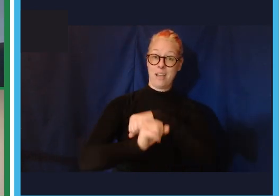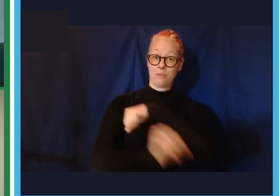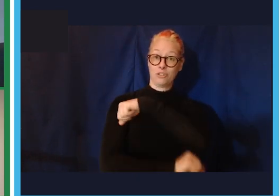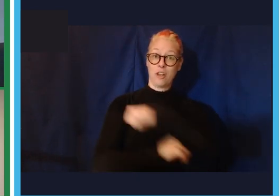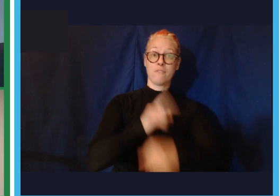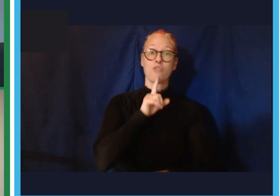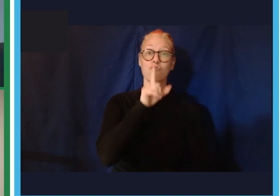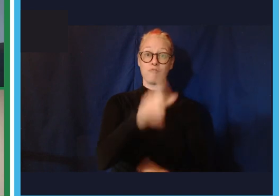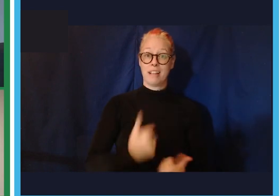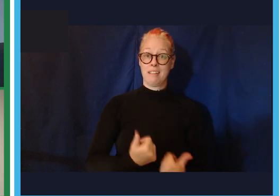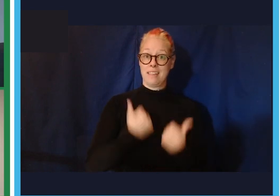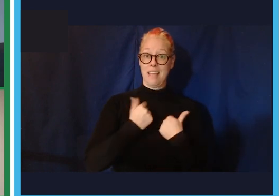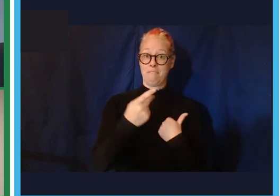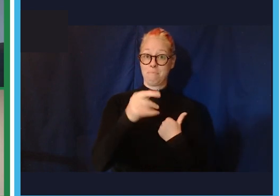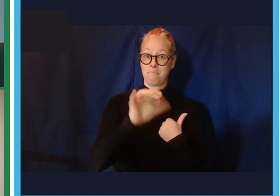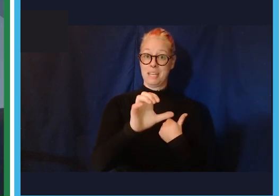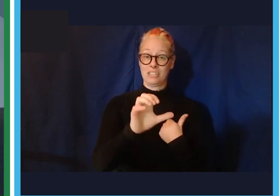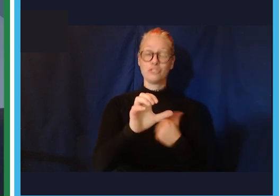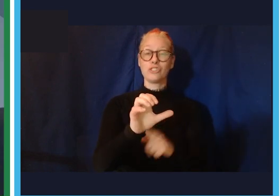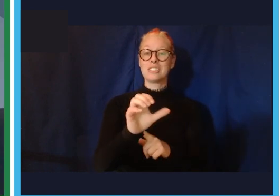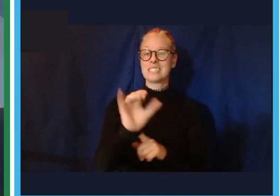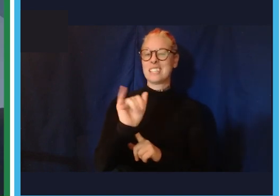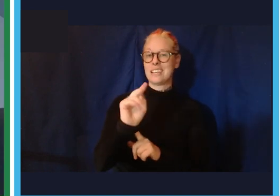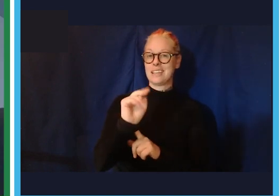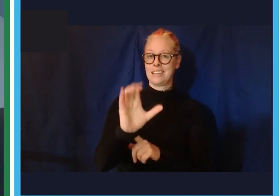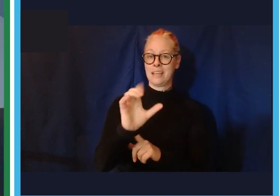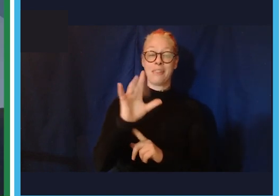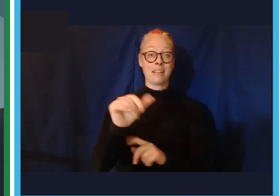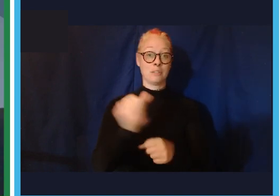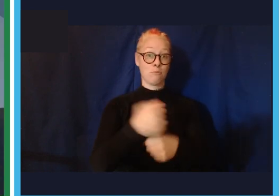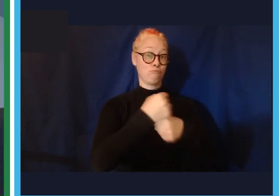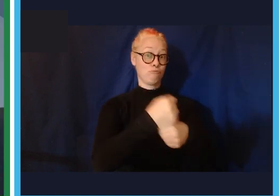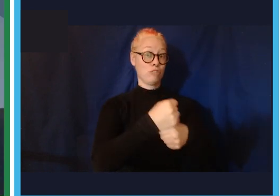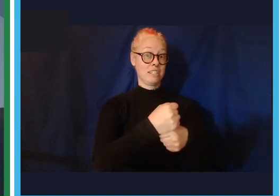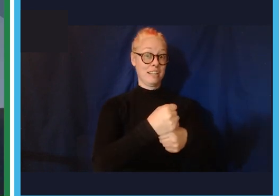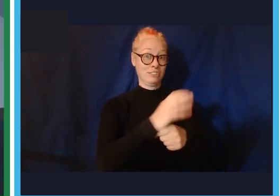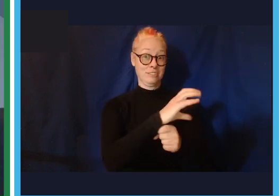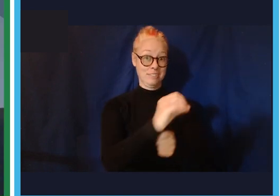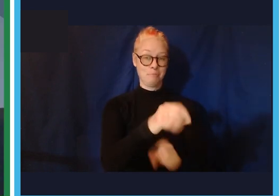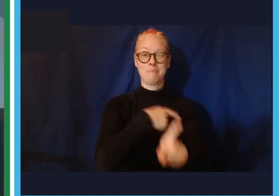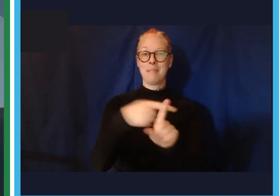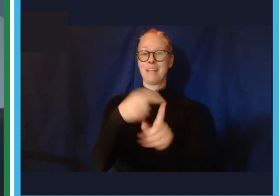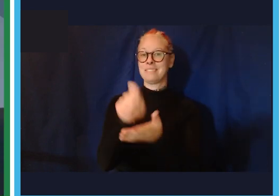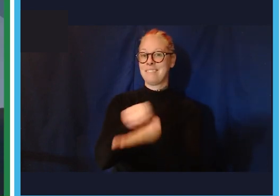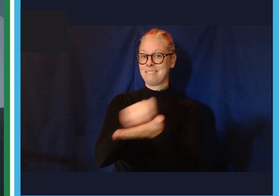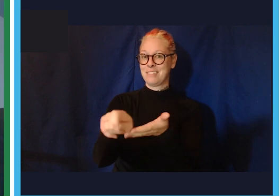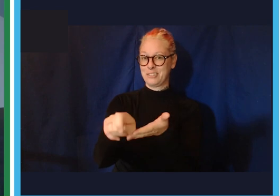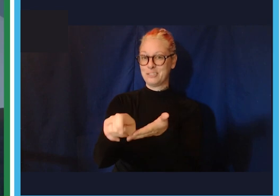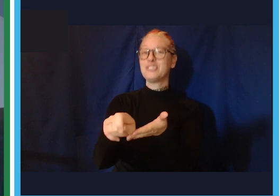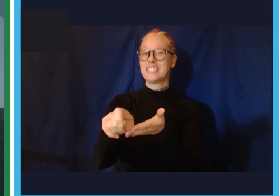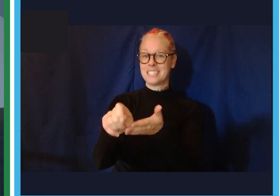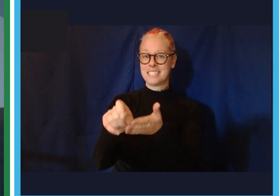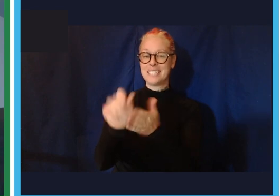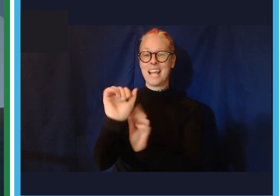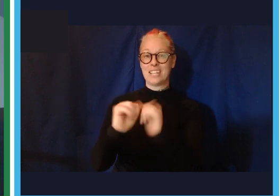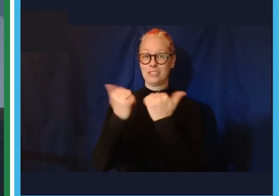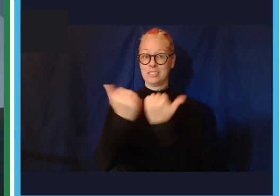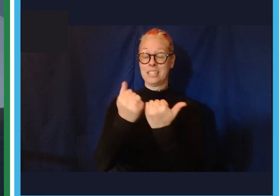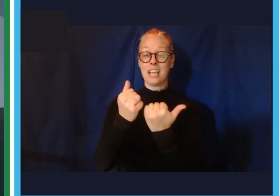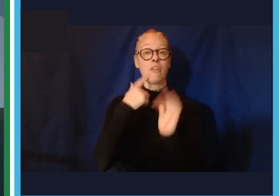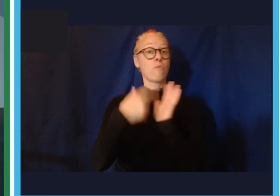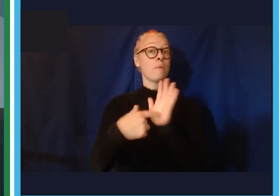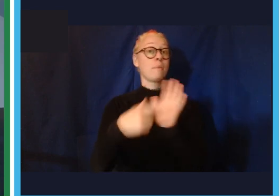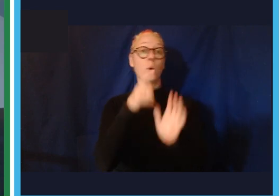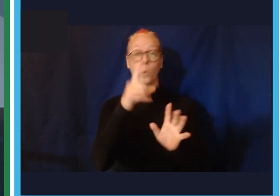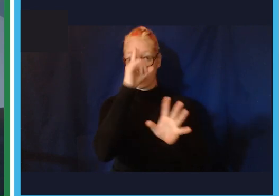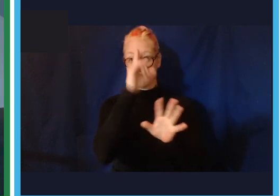I'm the CEO and founder of Reallife Pictures, Inc., which is a fully integrated production company as well